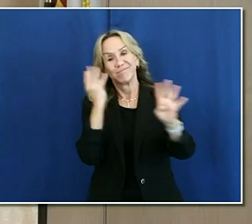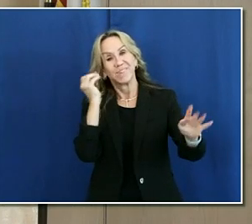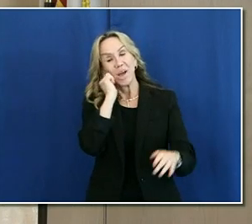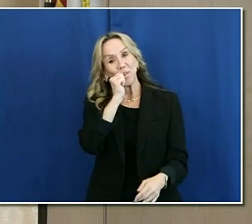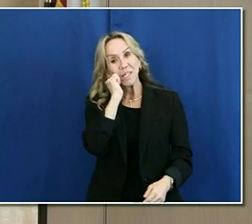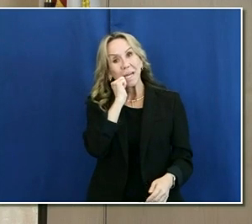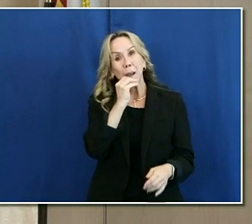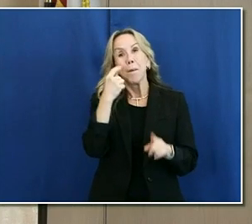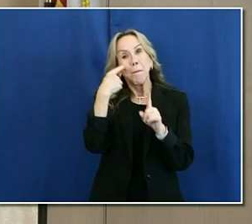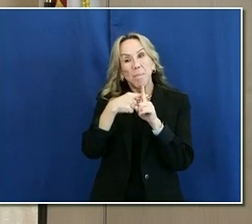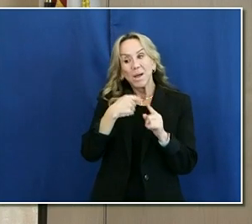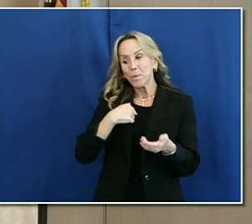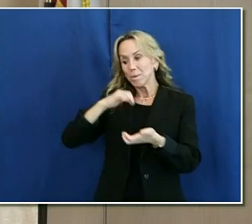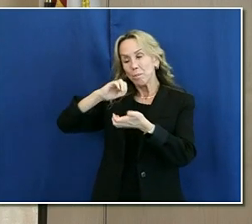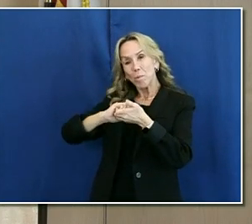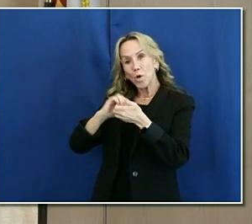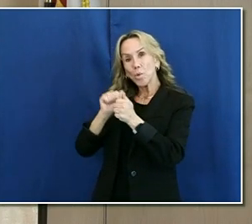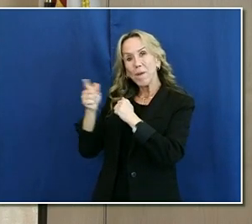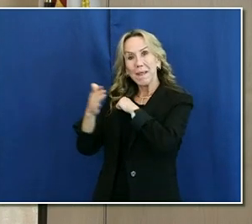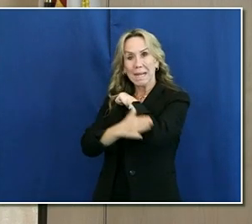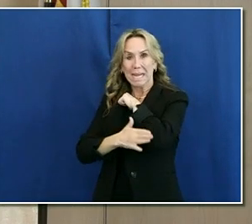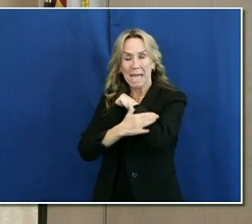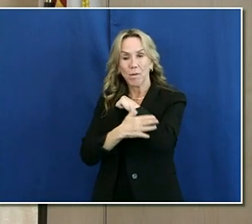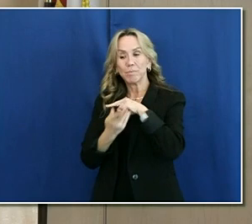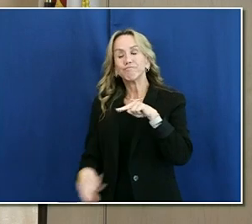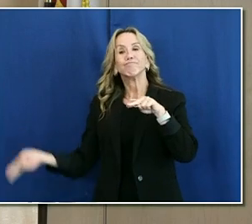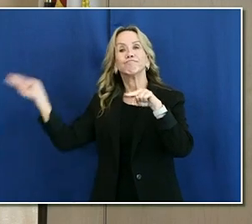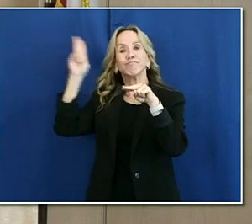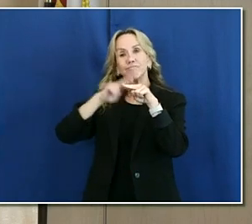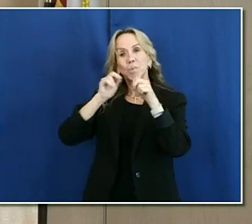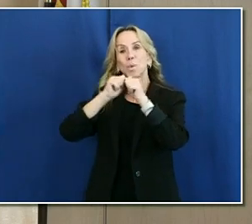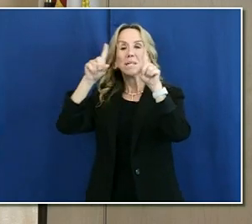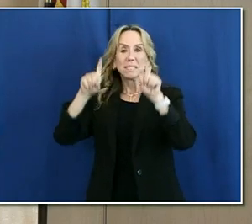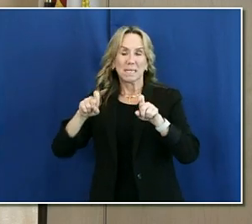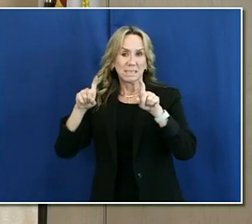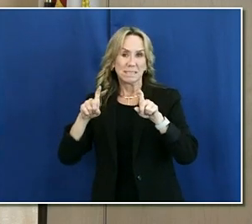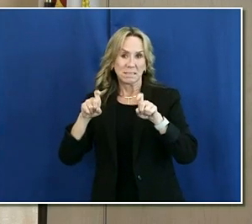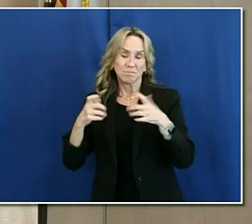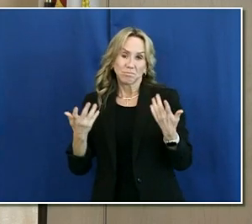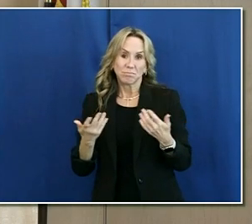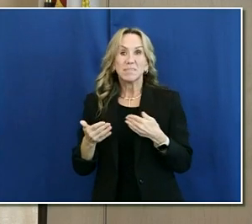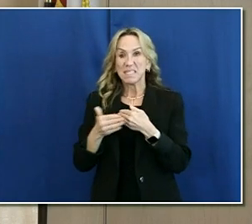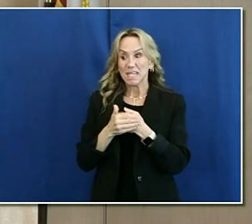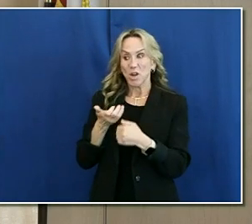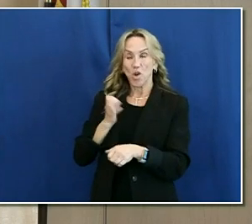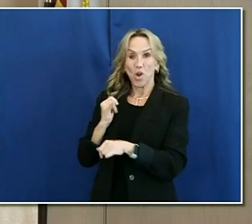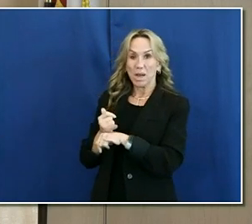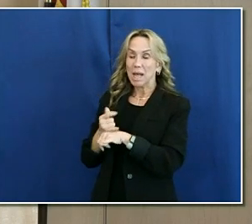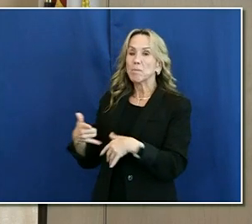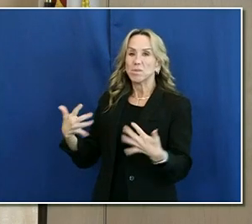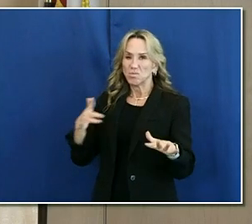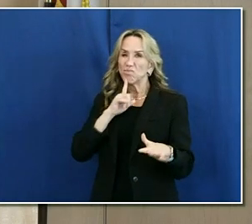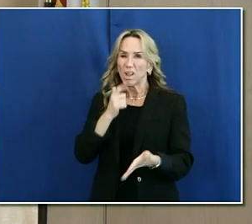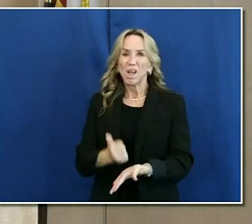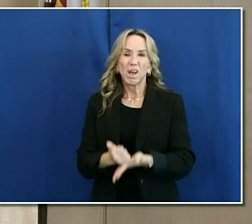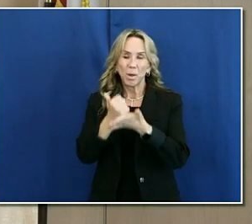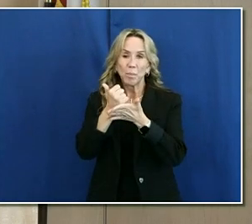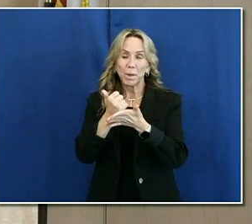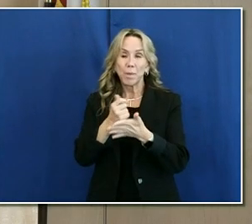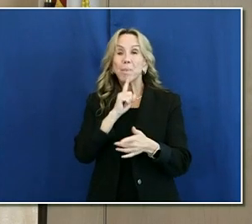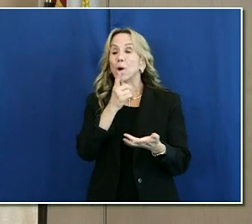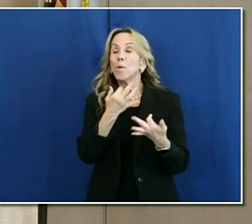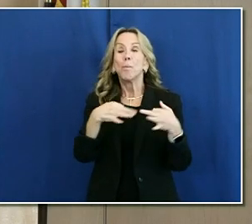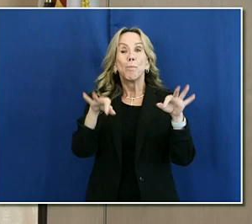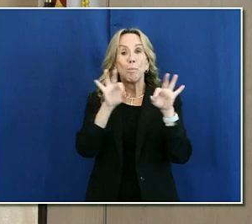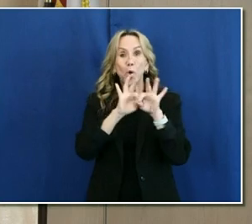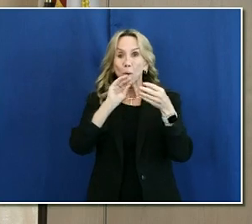and the increased availability at the testing site near or on campus is going to be really helpful. But our key metrics